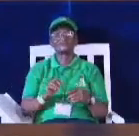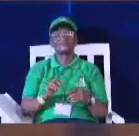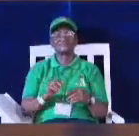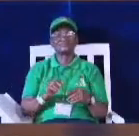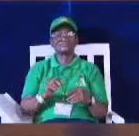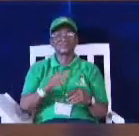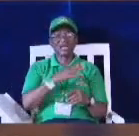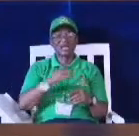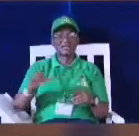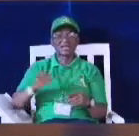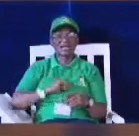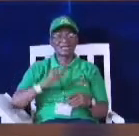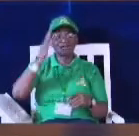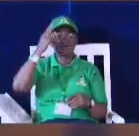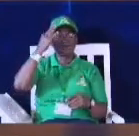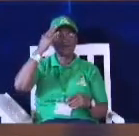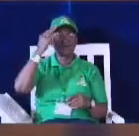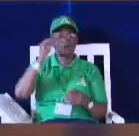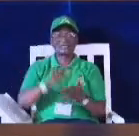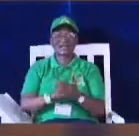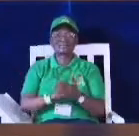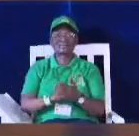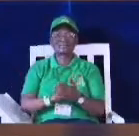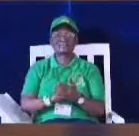And I know that